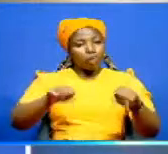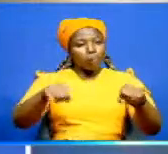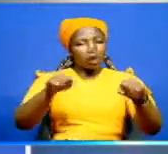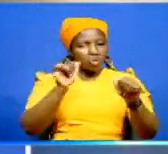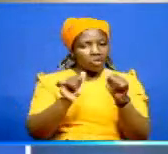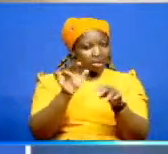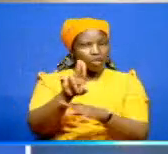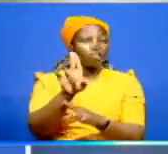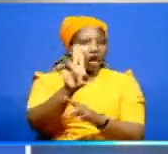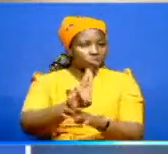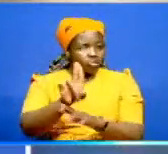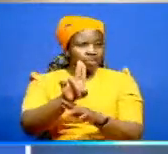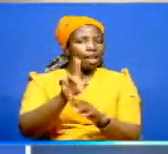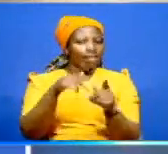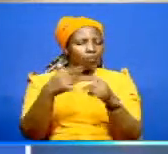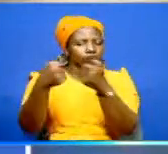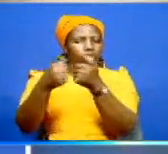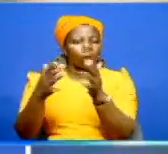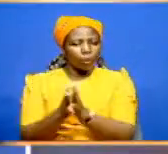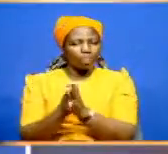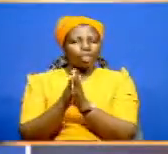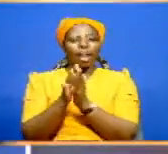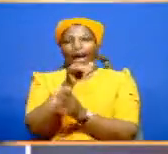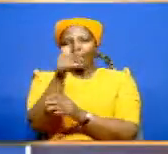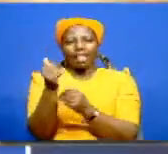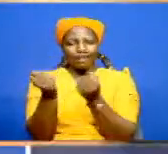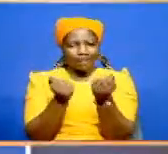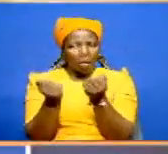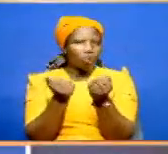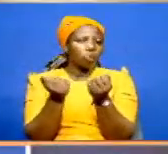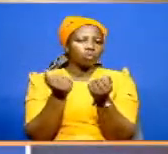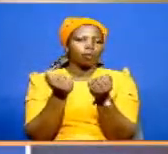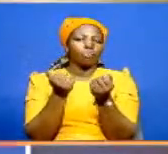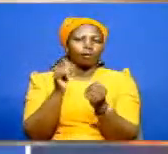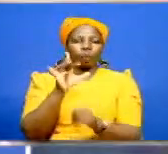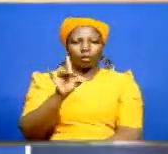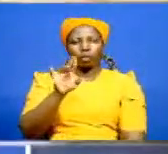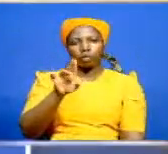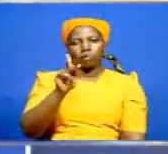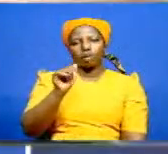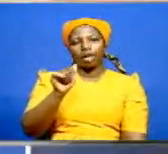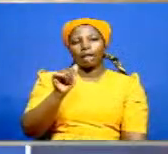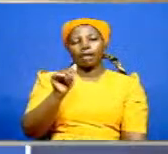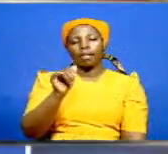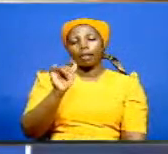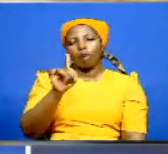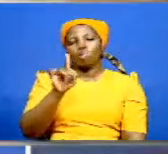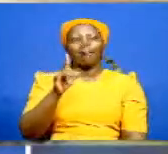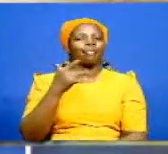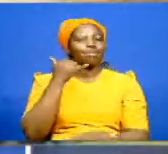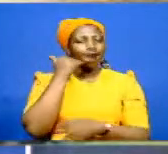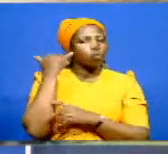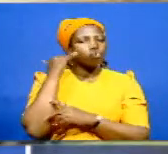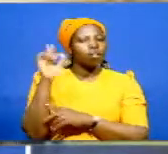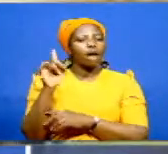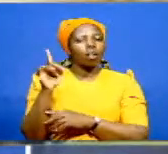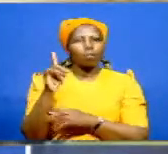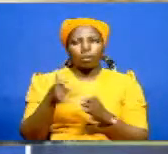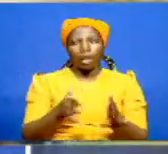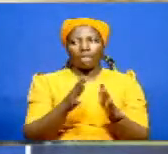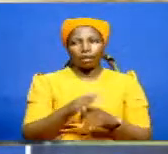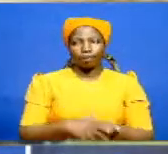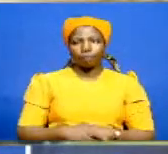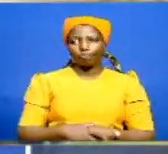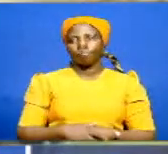Moja along the Kericho-Nakuru Highway. Traffic along the Kericho-Nakuru Highway came